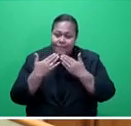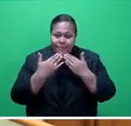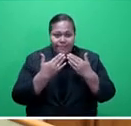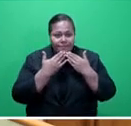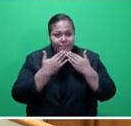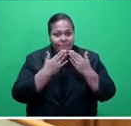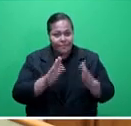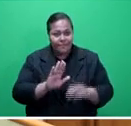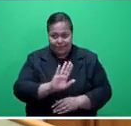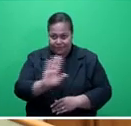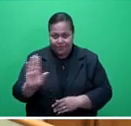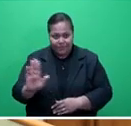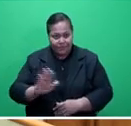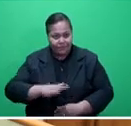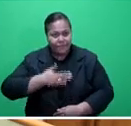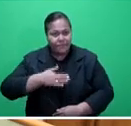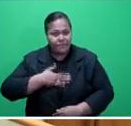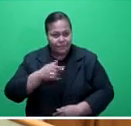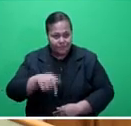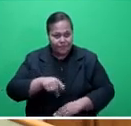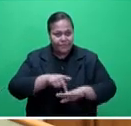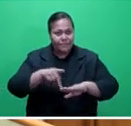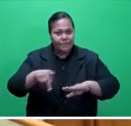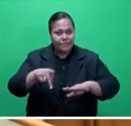an interest in your Parliament.